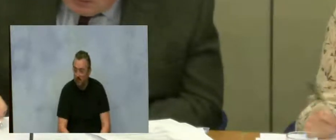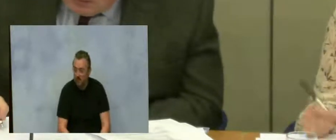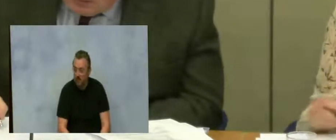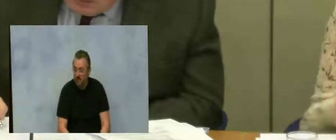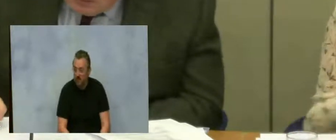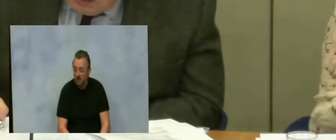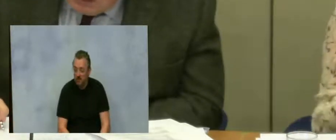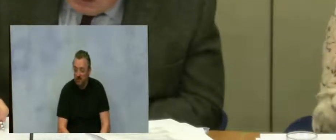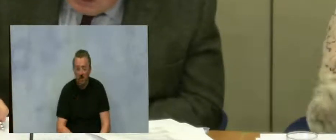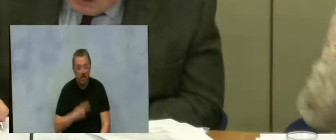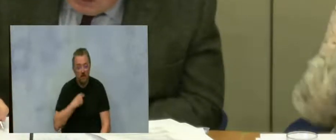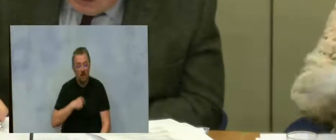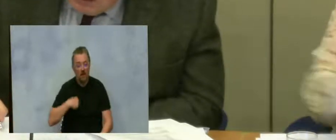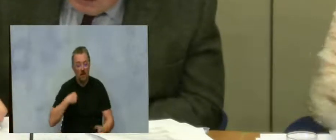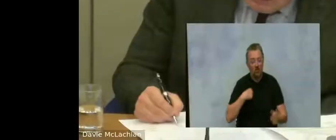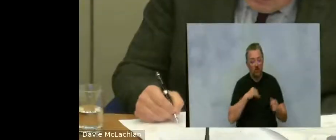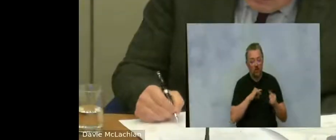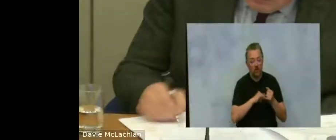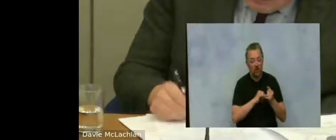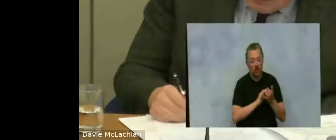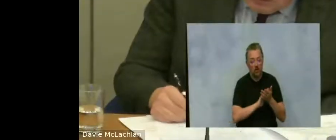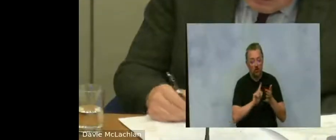Councillor Shearer.